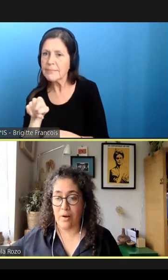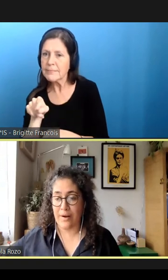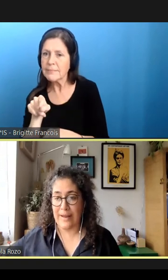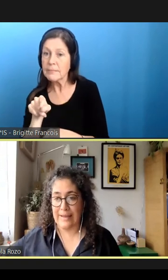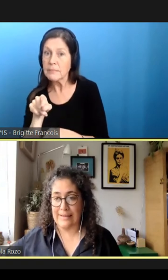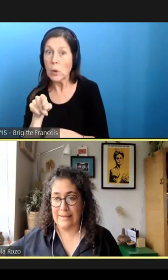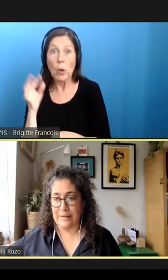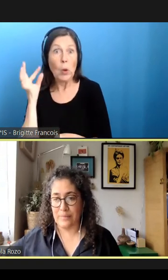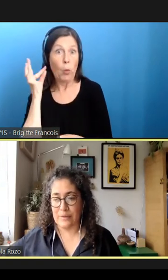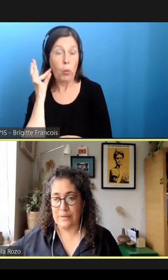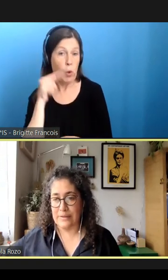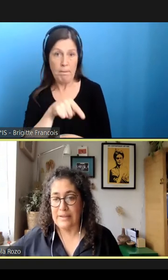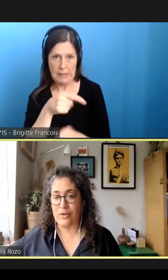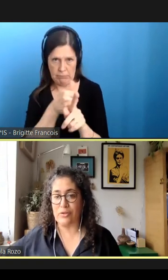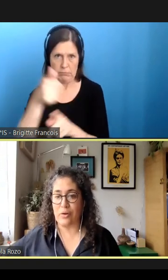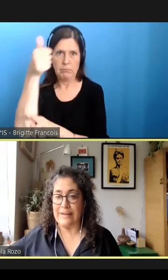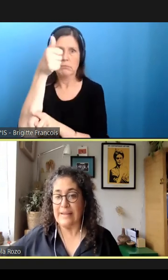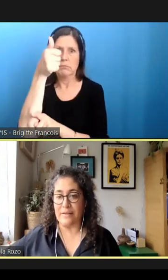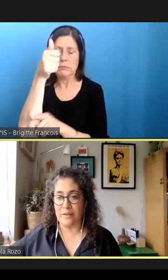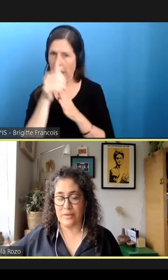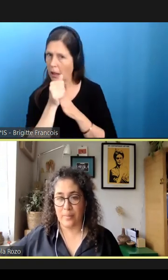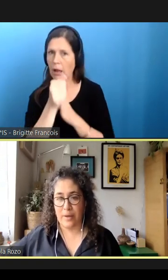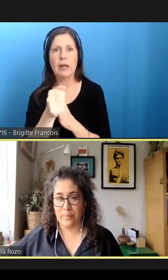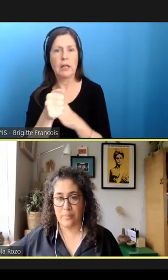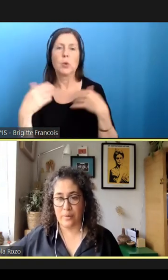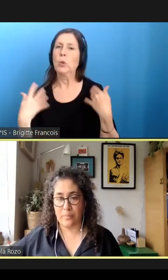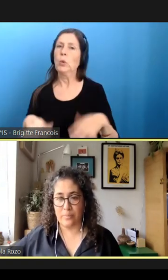women are like leaders or leading these